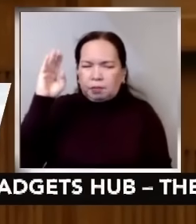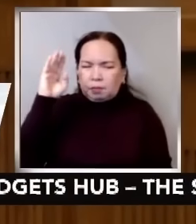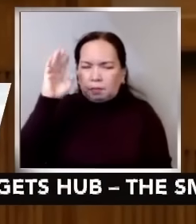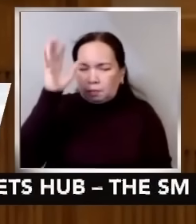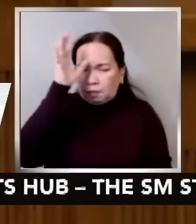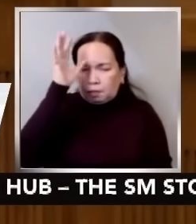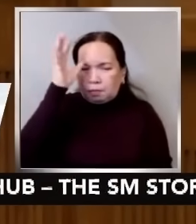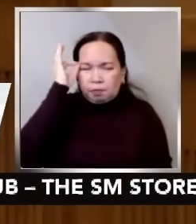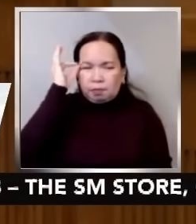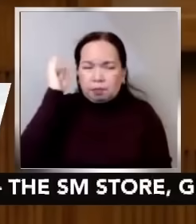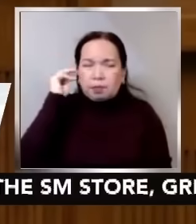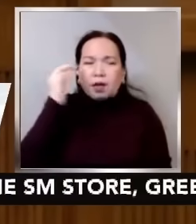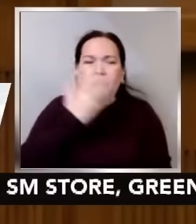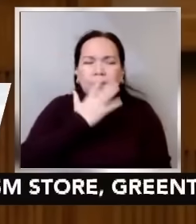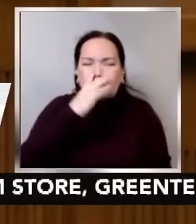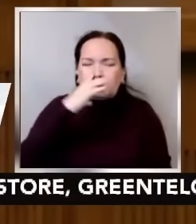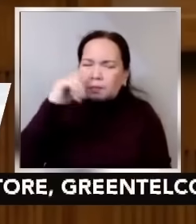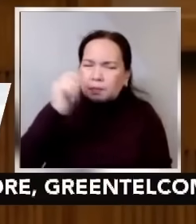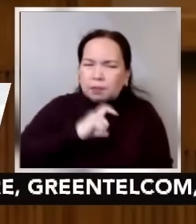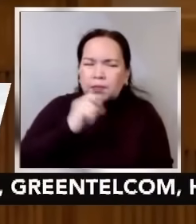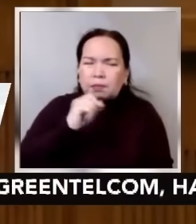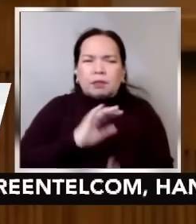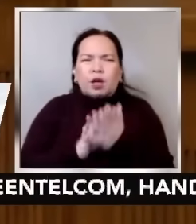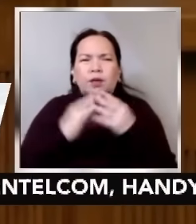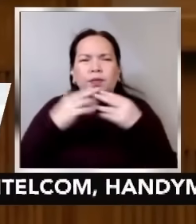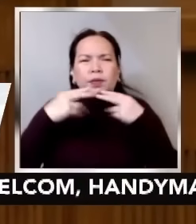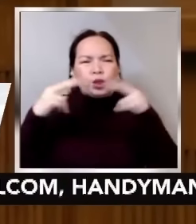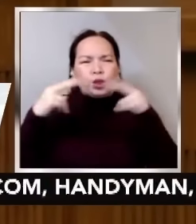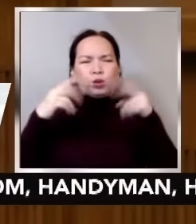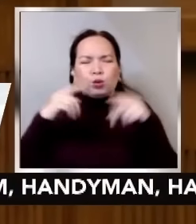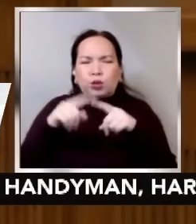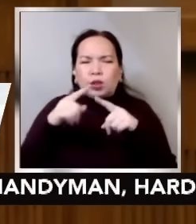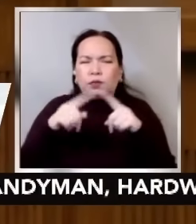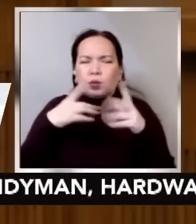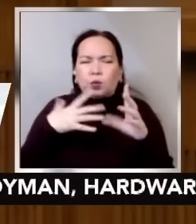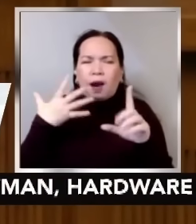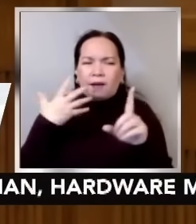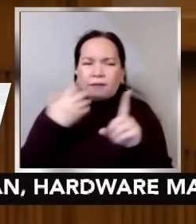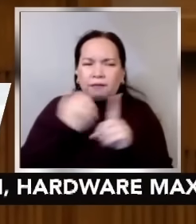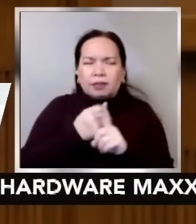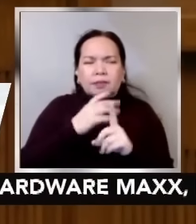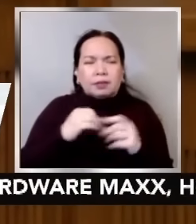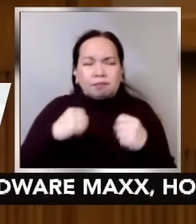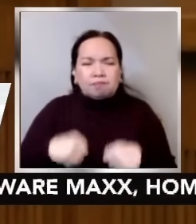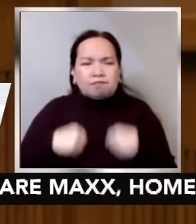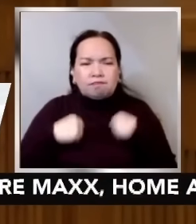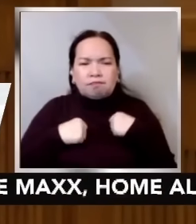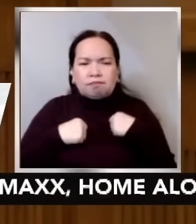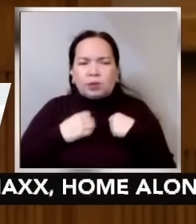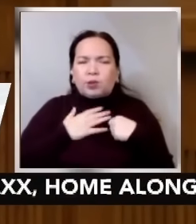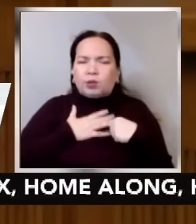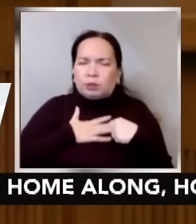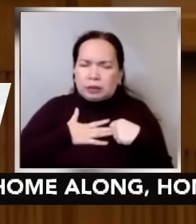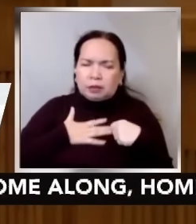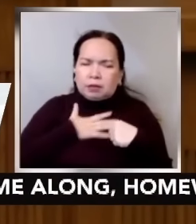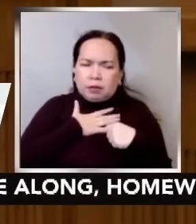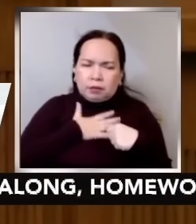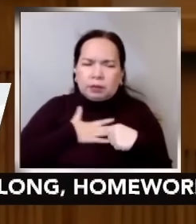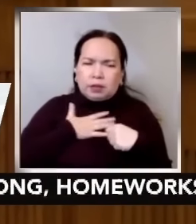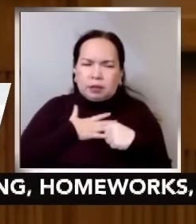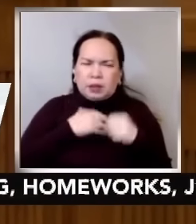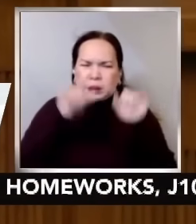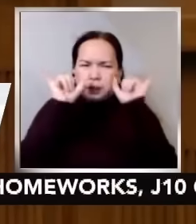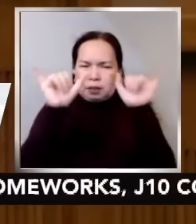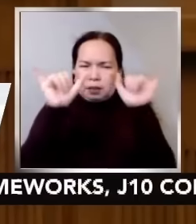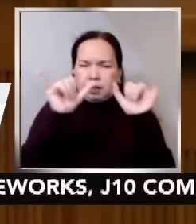heroism of its victims and survivors must never be allowed to be swept under the